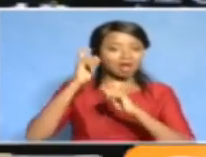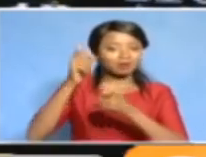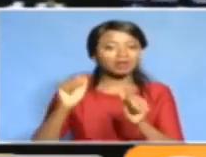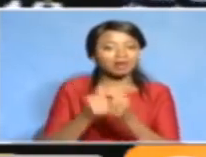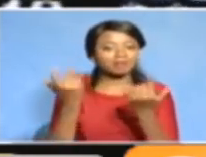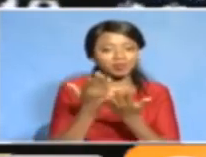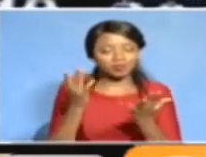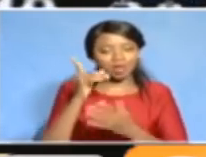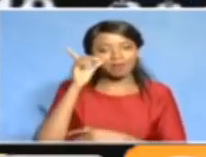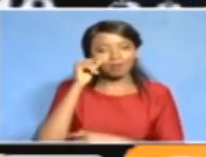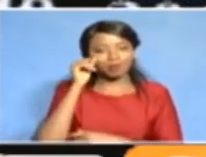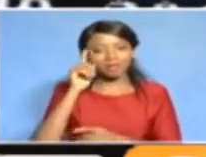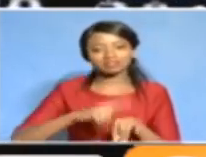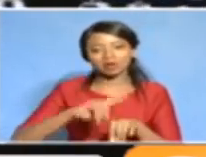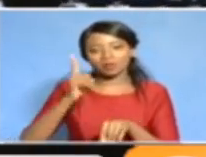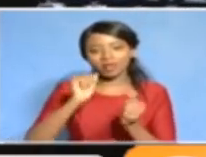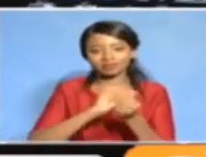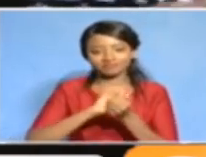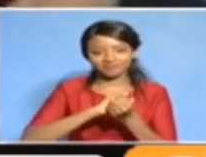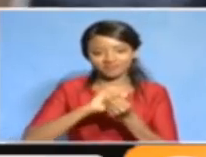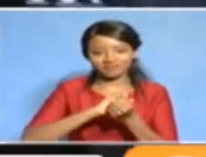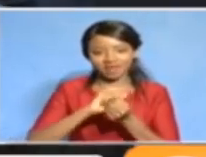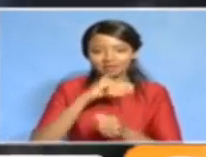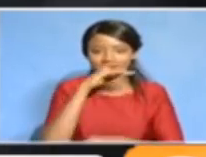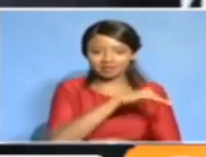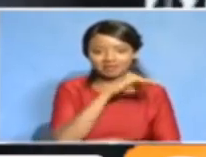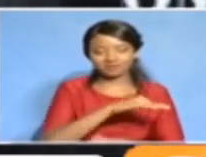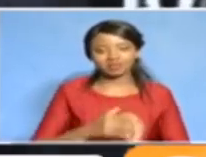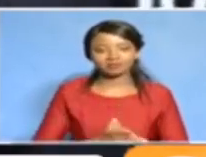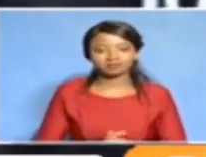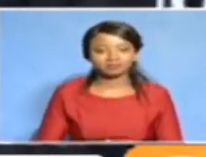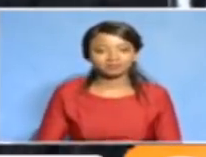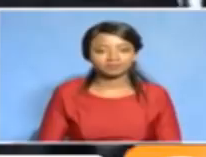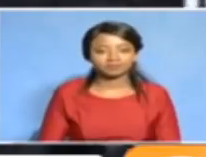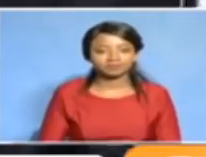at Fort Jesus on Friday evening. We have a nice photograph with our IAAF male.